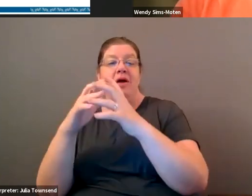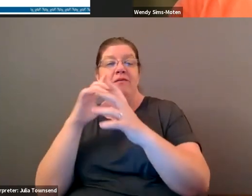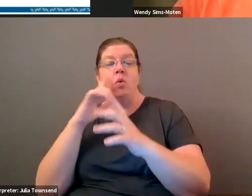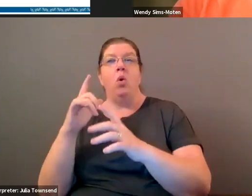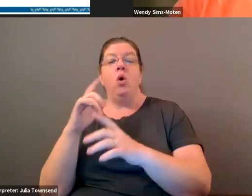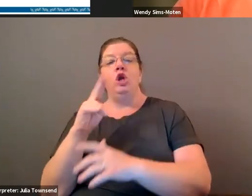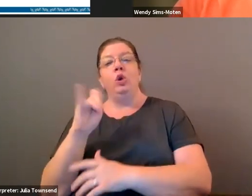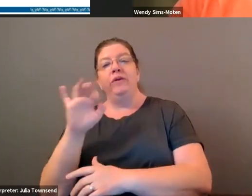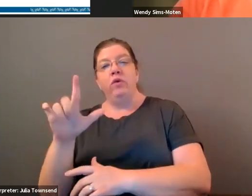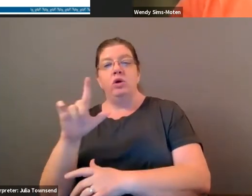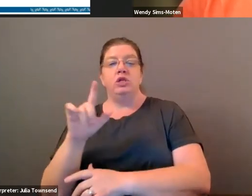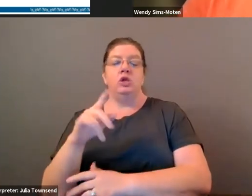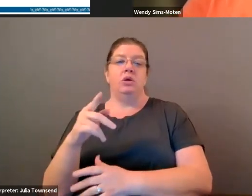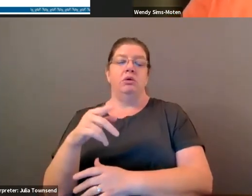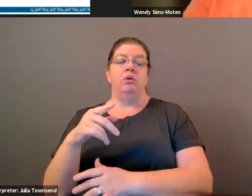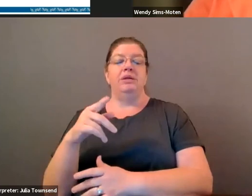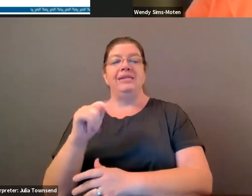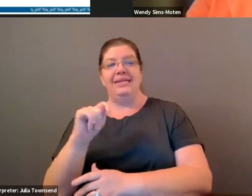pre-K. So